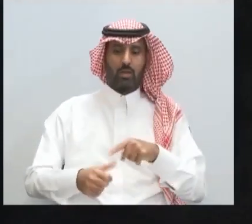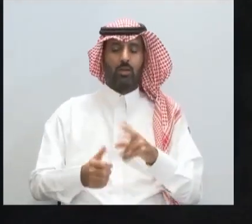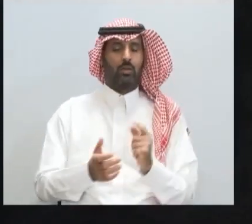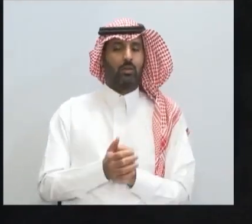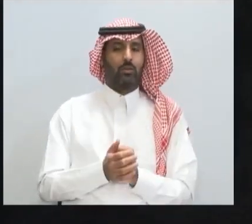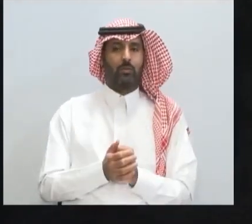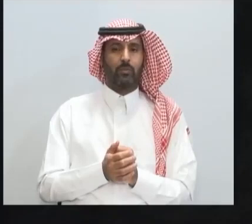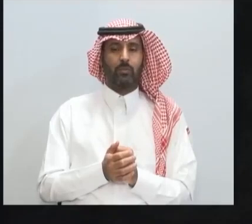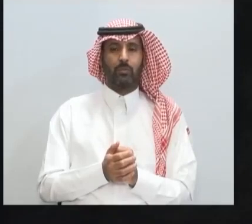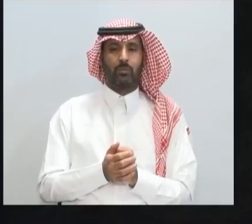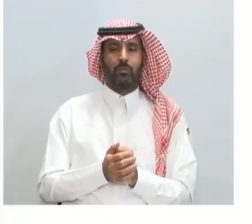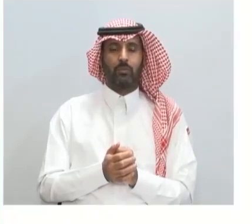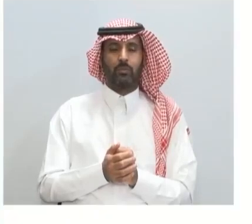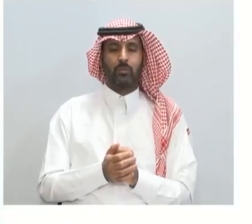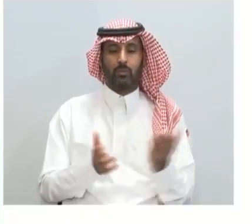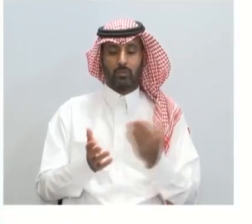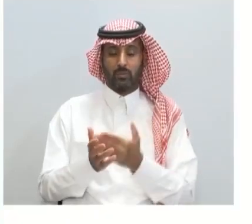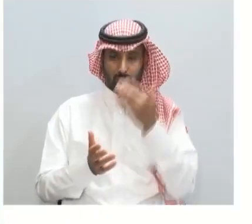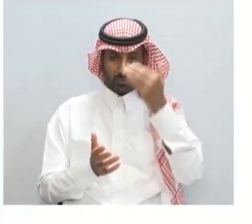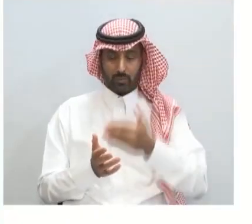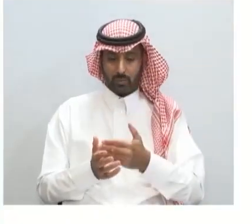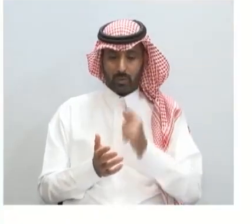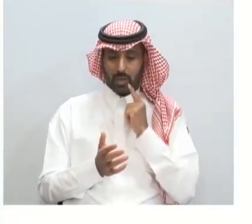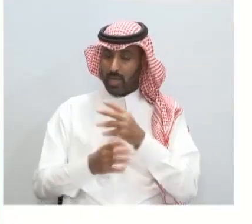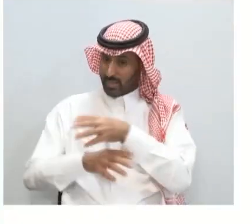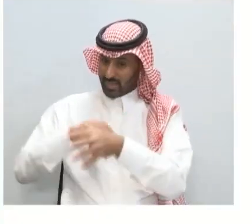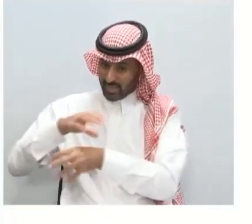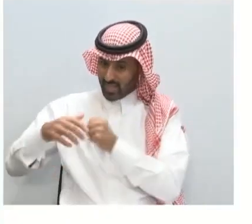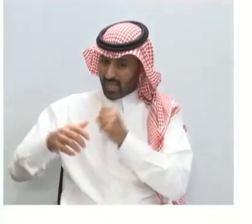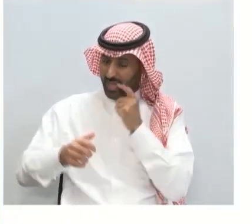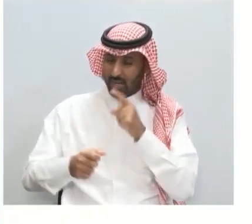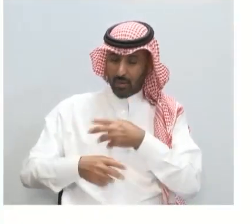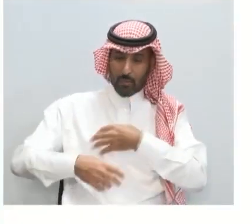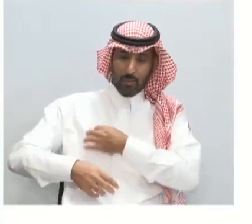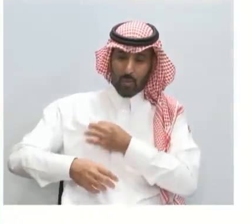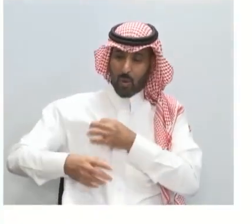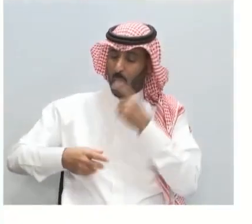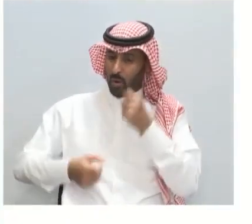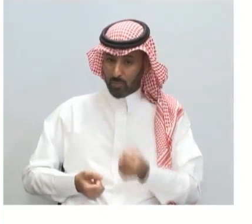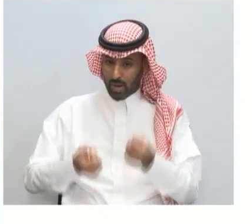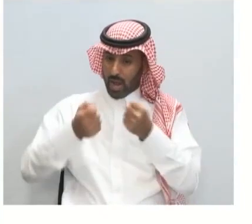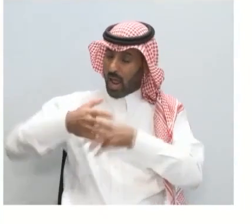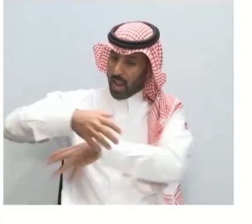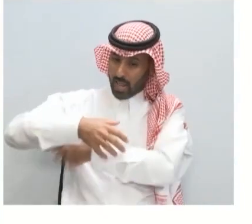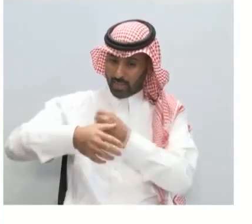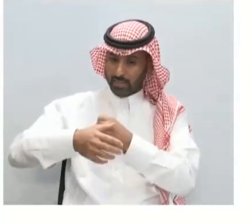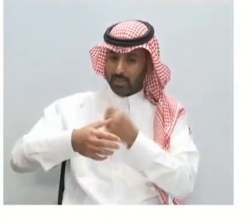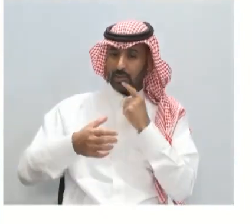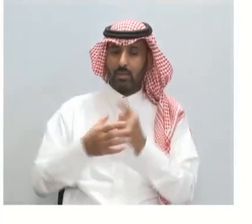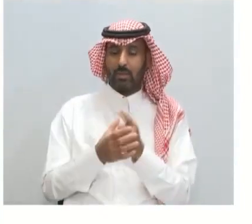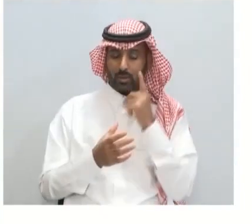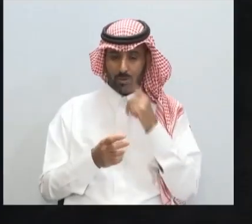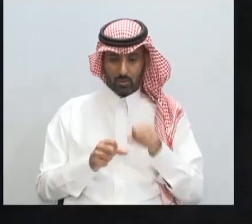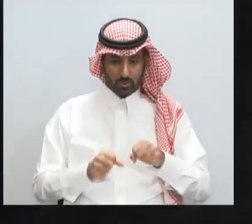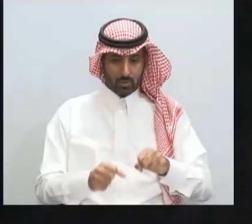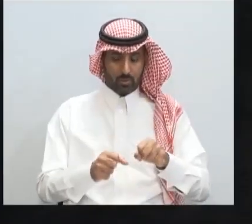what is he doing so he is stealing clothing from a store so he went to